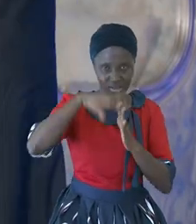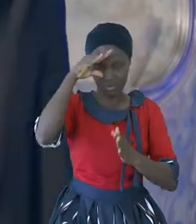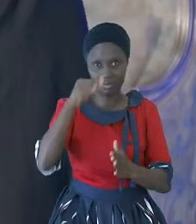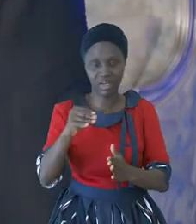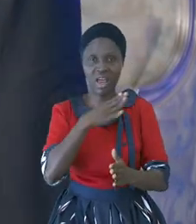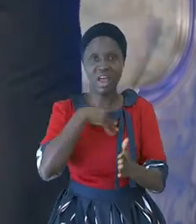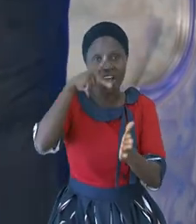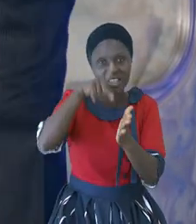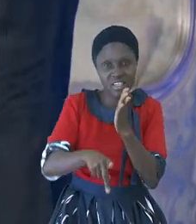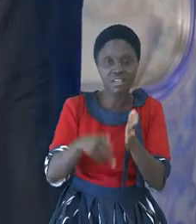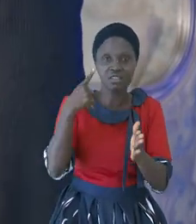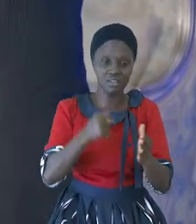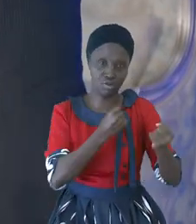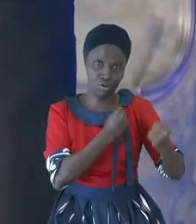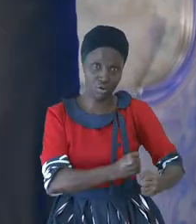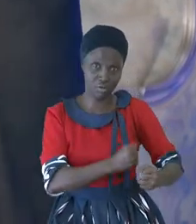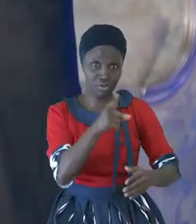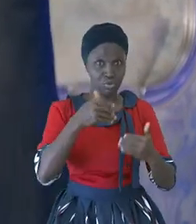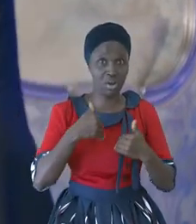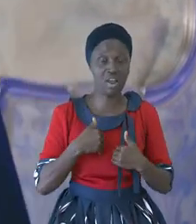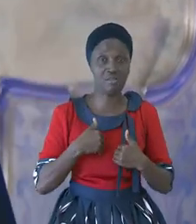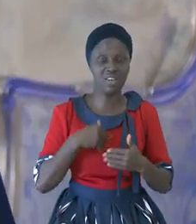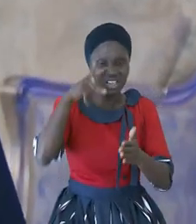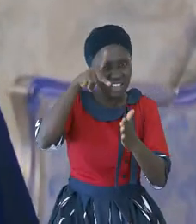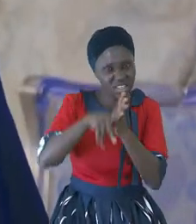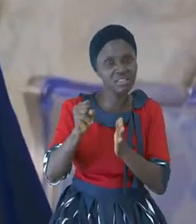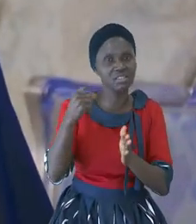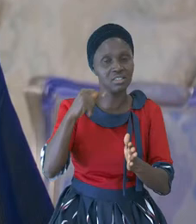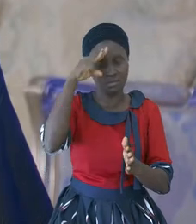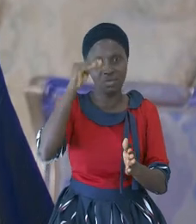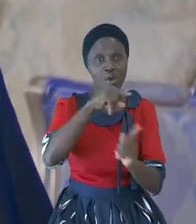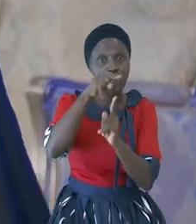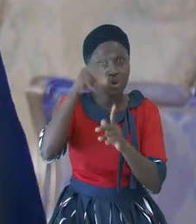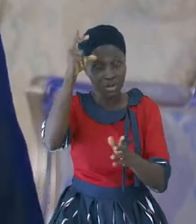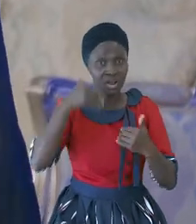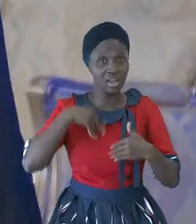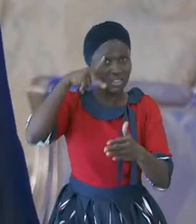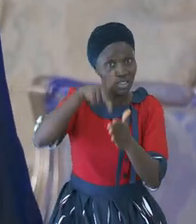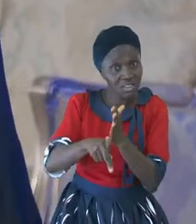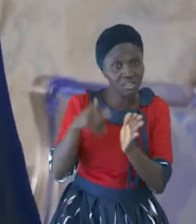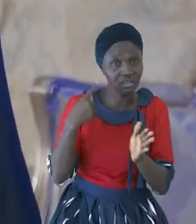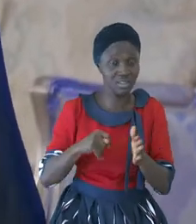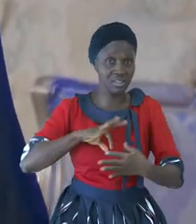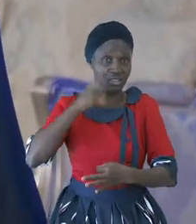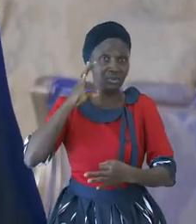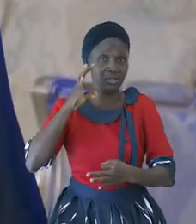every kind of confidence you have, he kills the man. When he has killed the spirit, then he leaves the